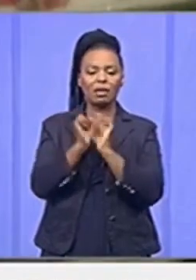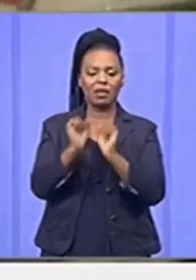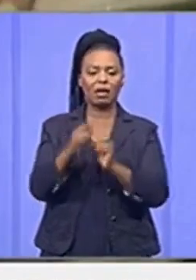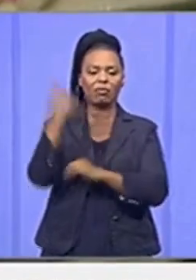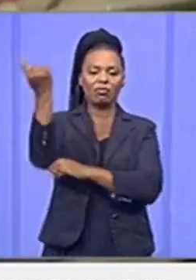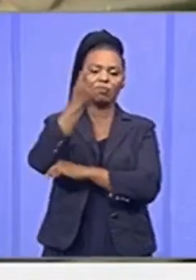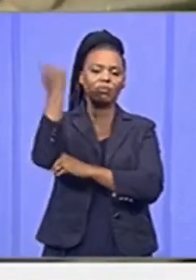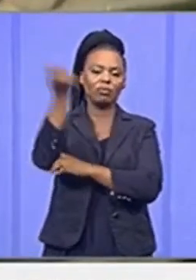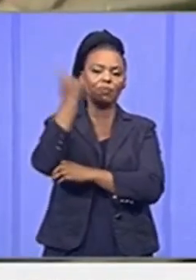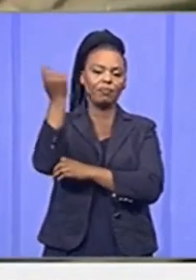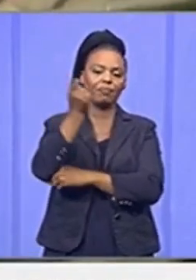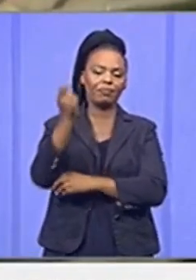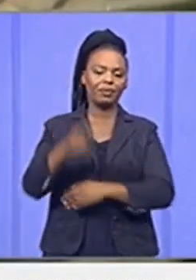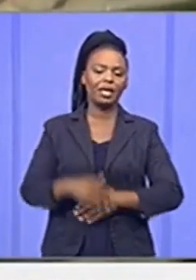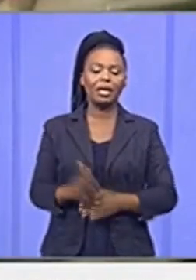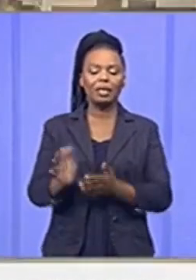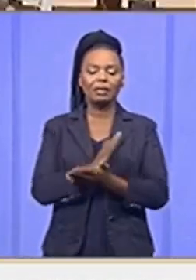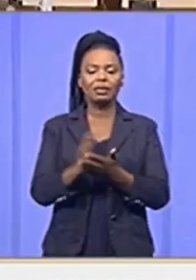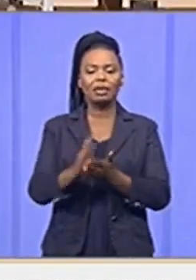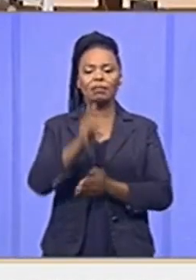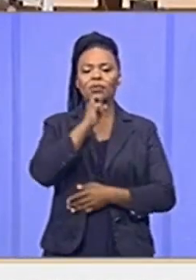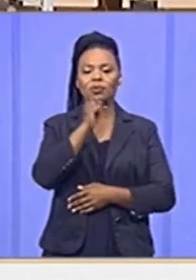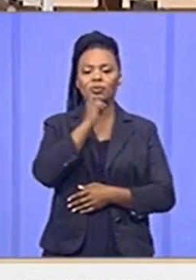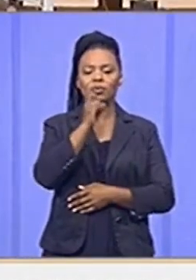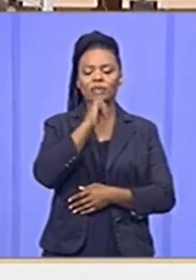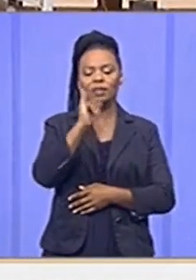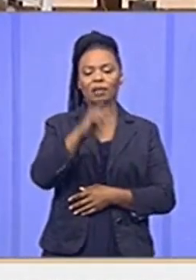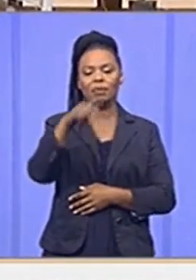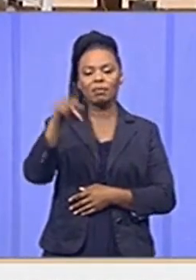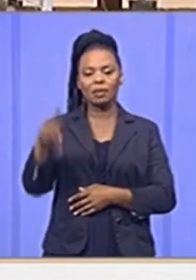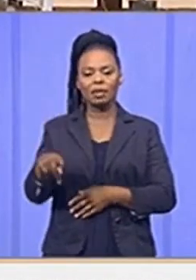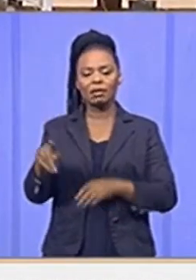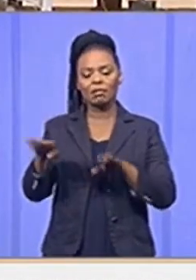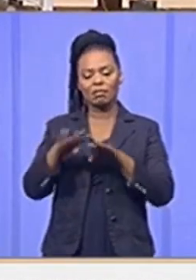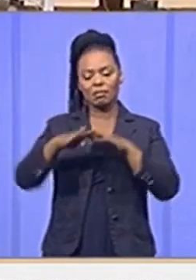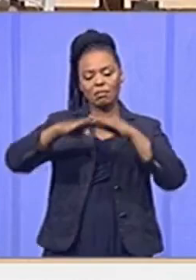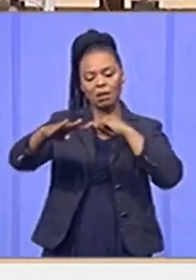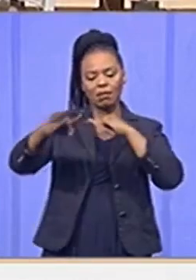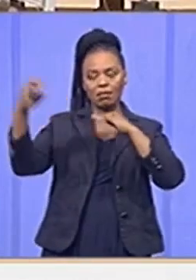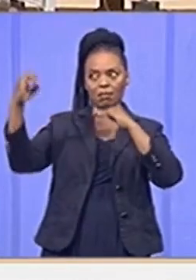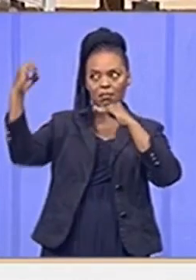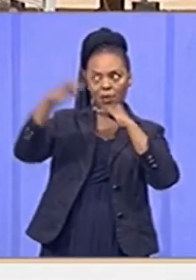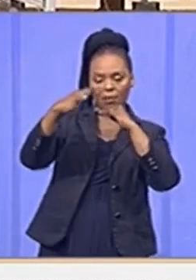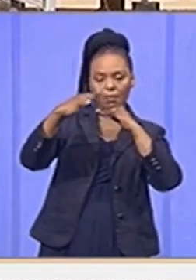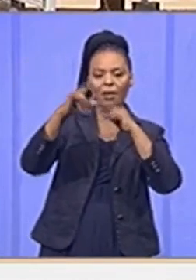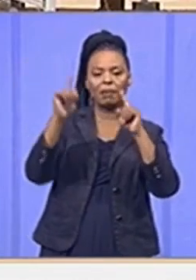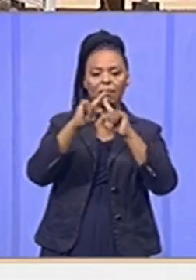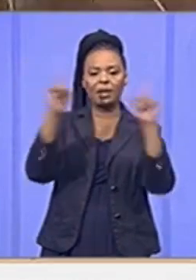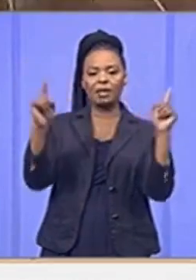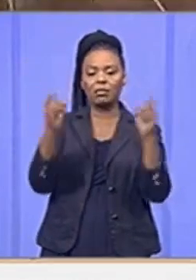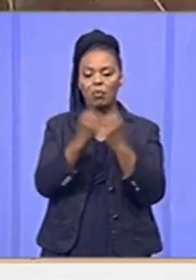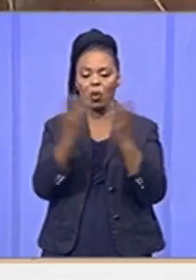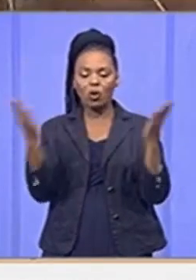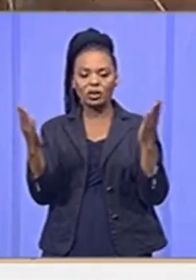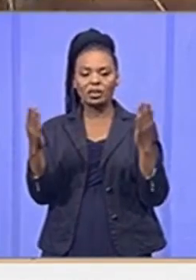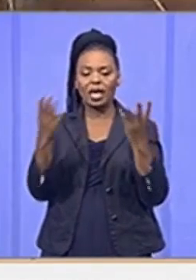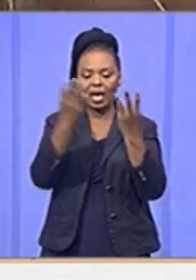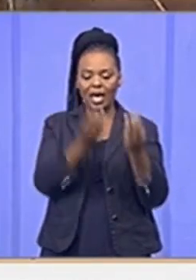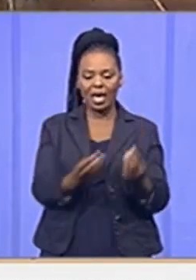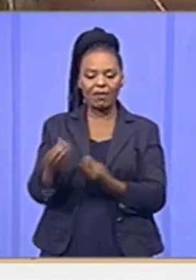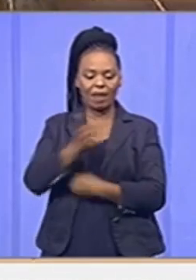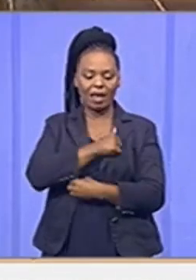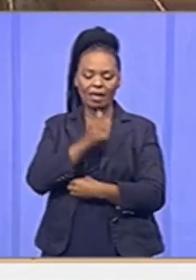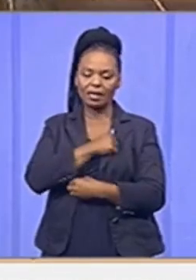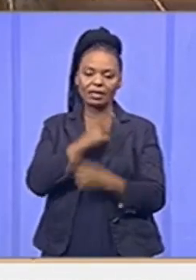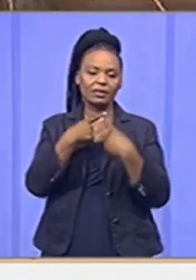dipolasing. Ba bang ba se ba sebedisa motlakase o fehlwang ka mahlasedi a letsatsi empa ha se bohle ba nang le monyetla